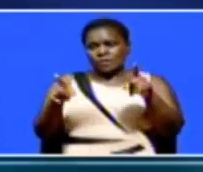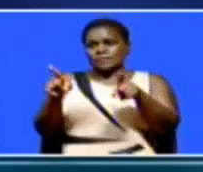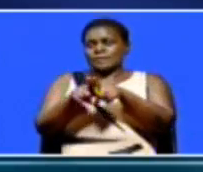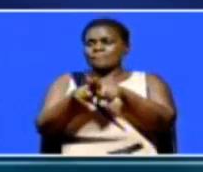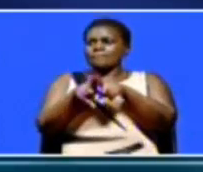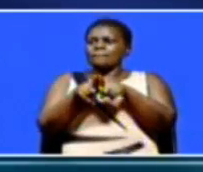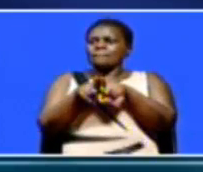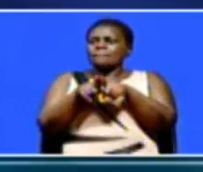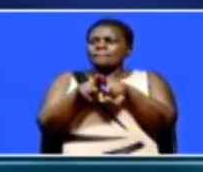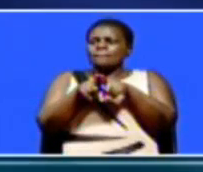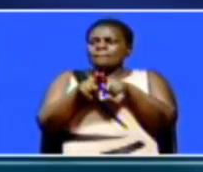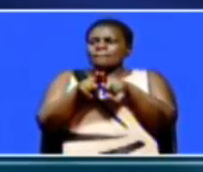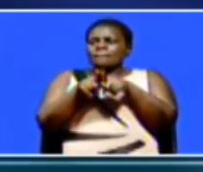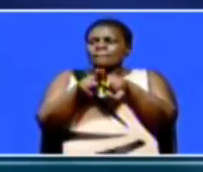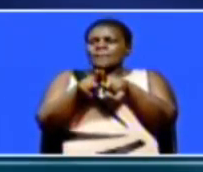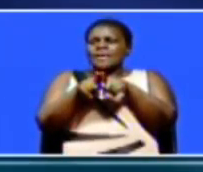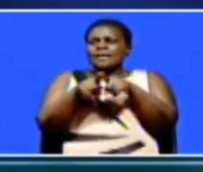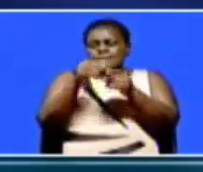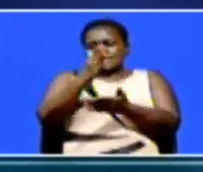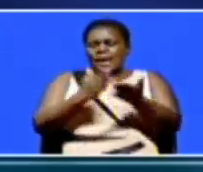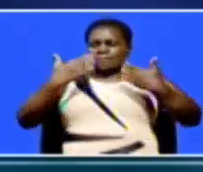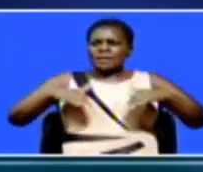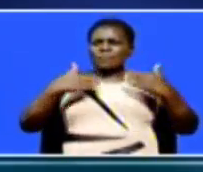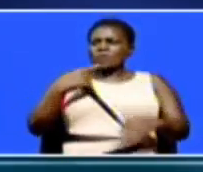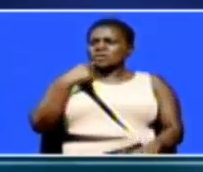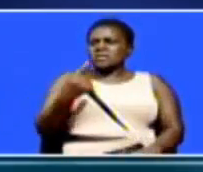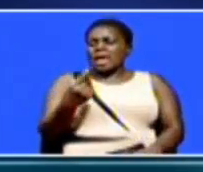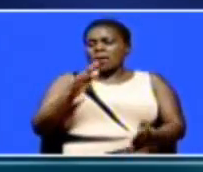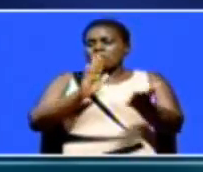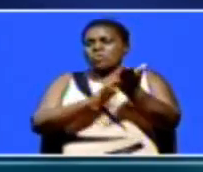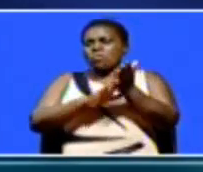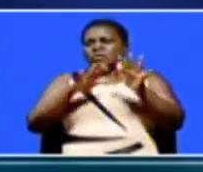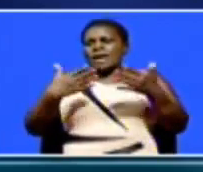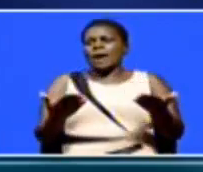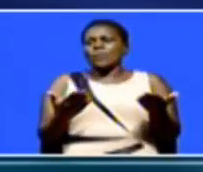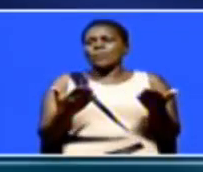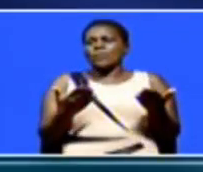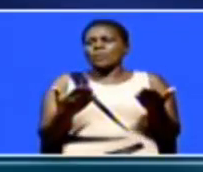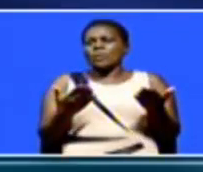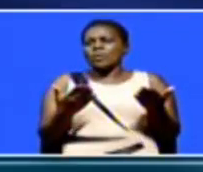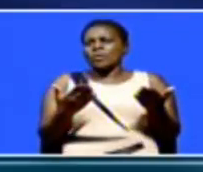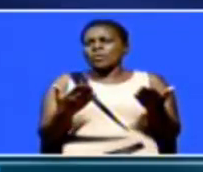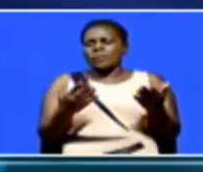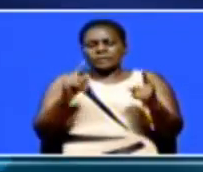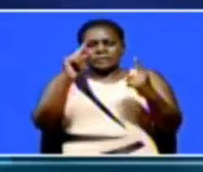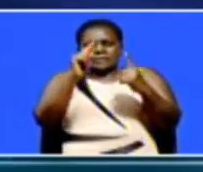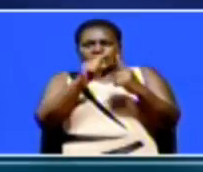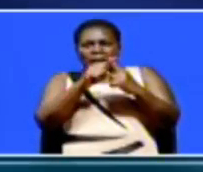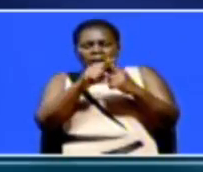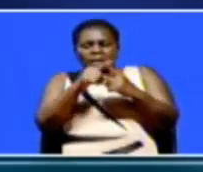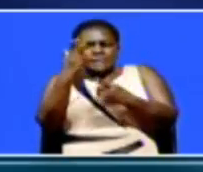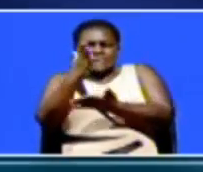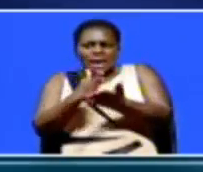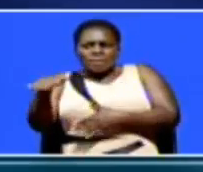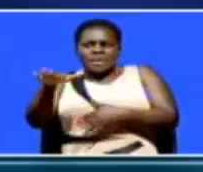same, because there has been those people saying or proposing that why are you targeting only certain